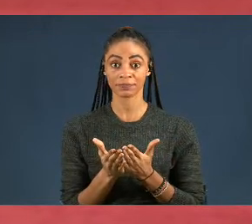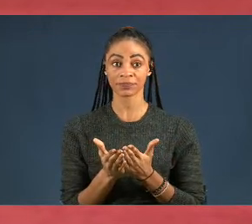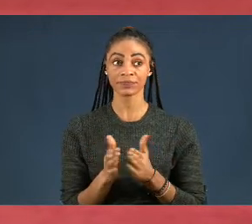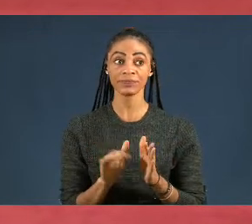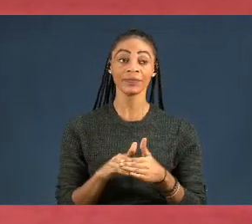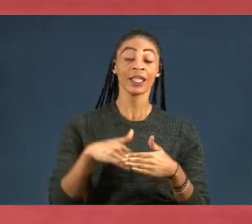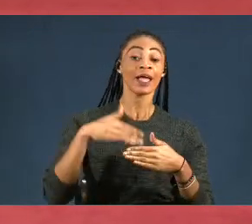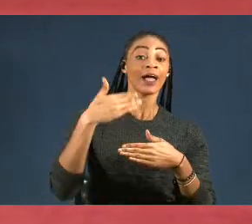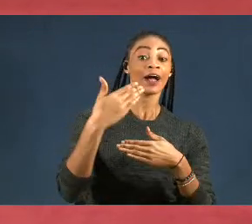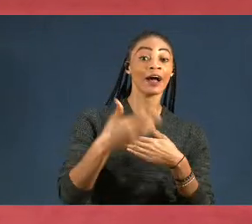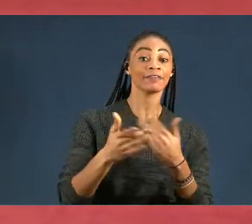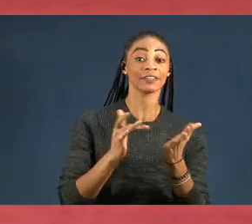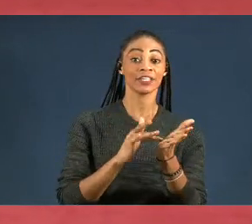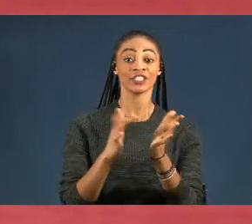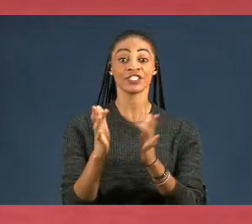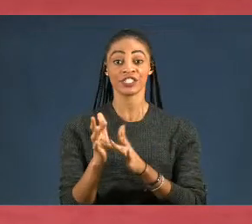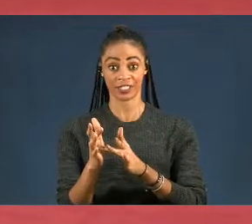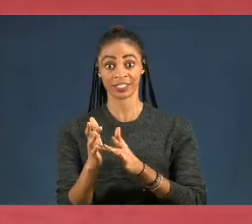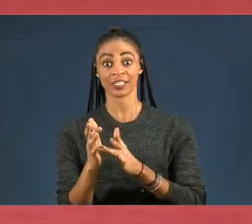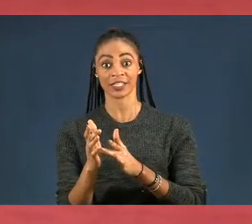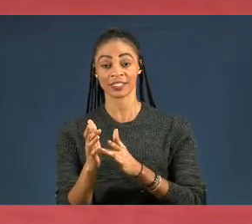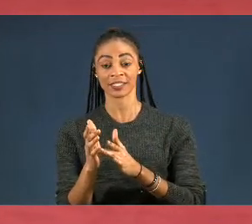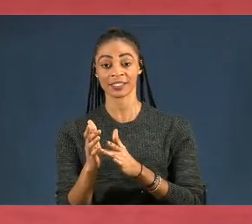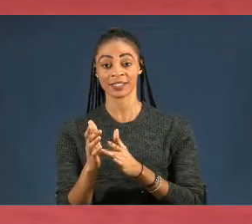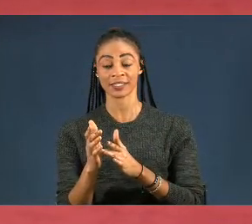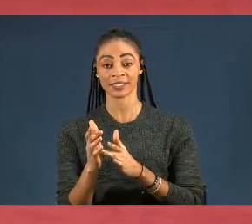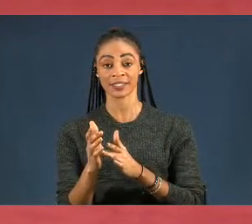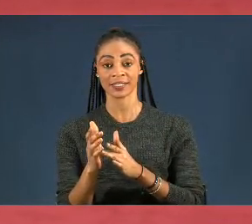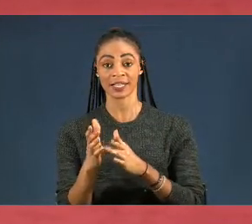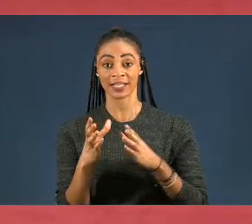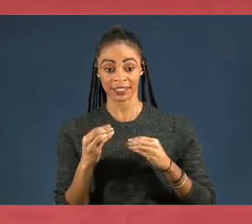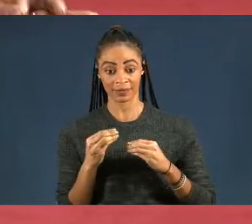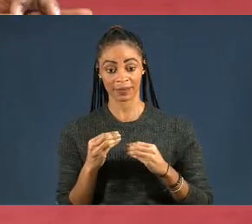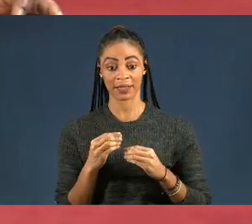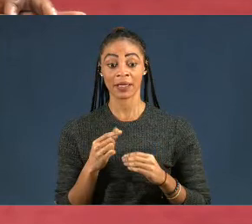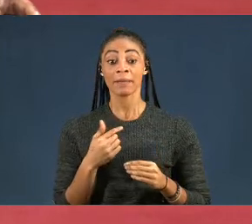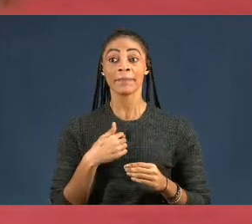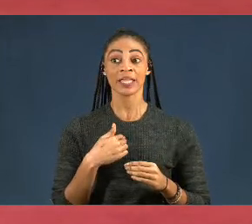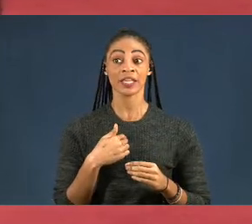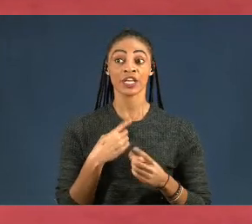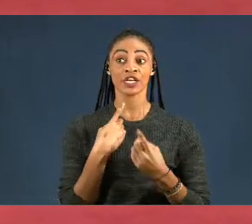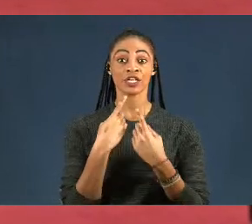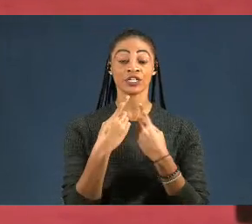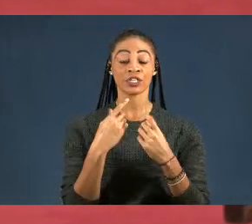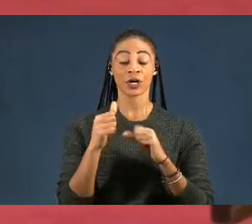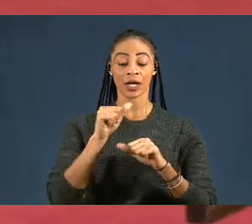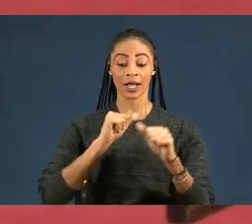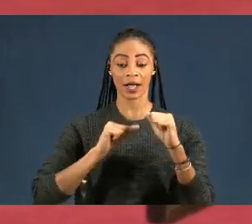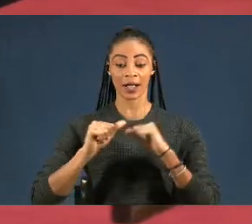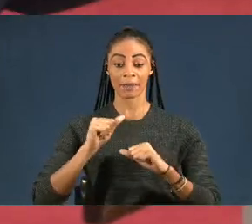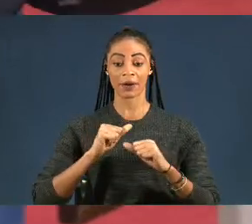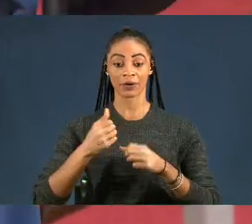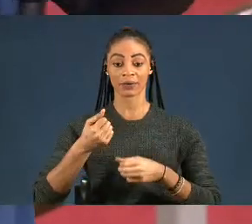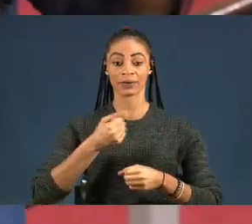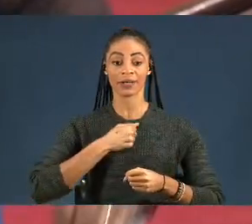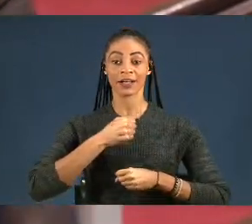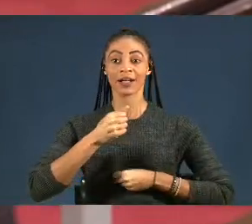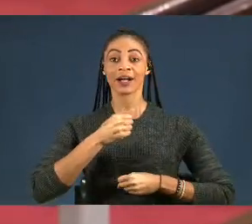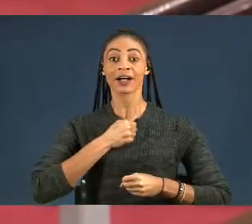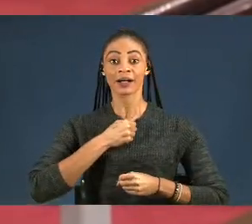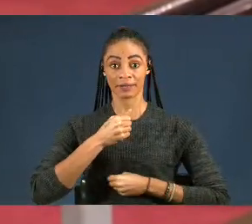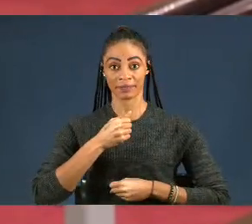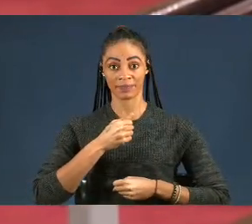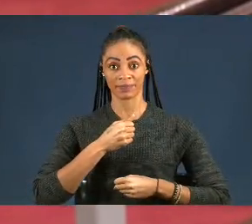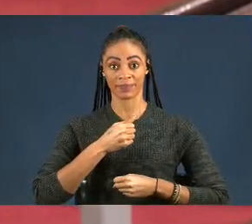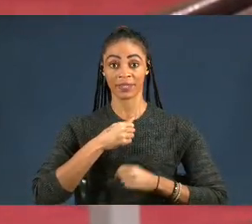oil. So I want to talk about courage. Courage to do, courage to make a shift in